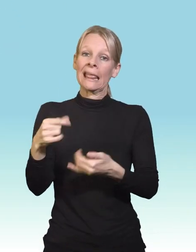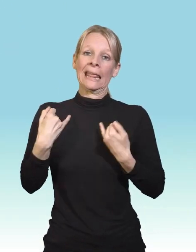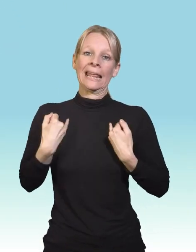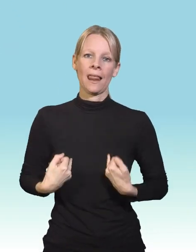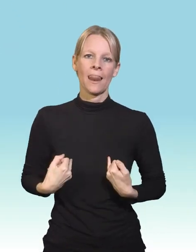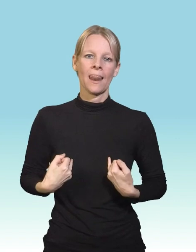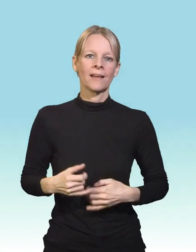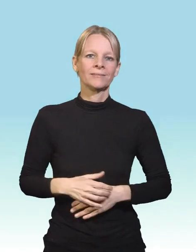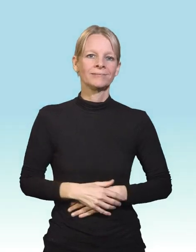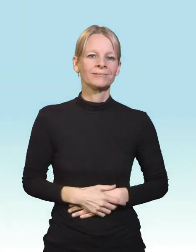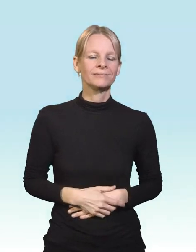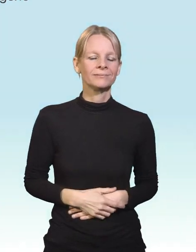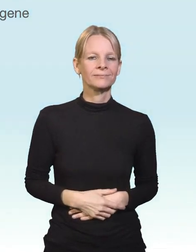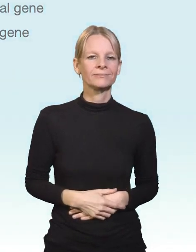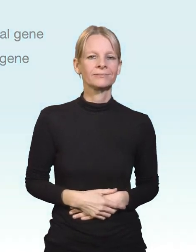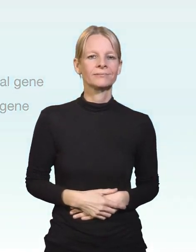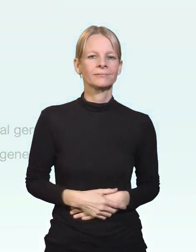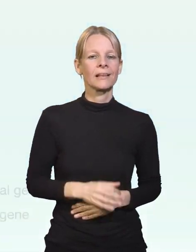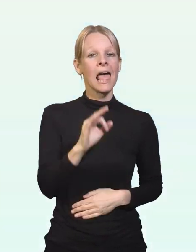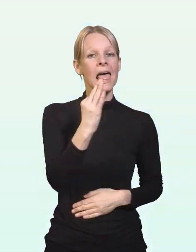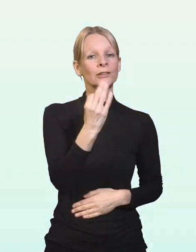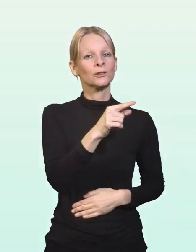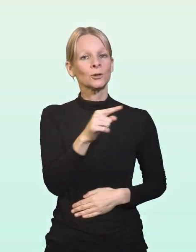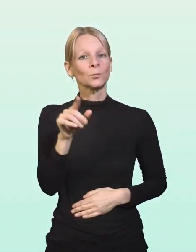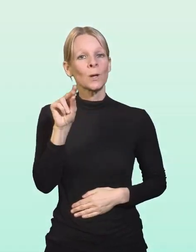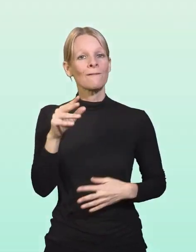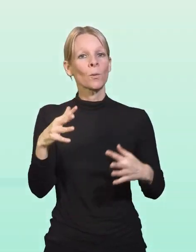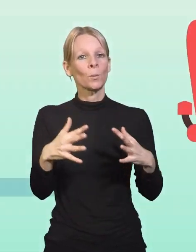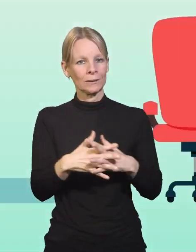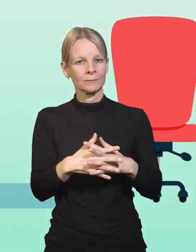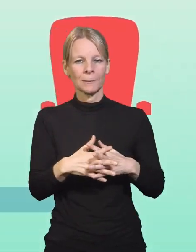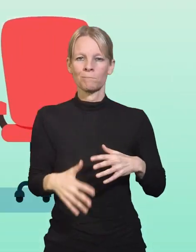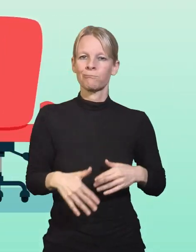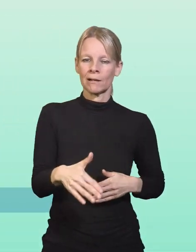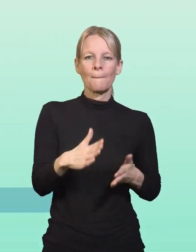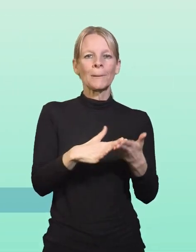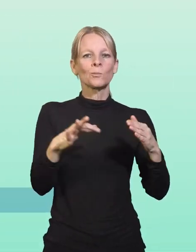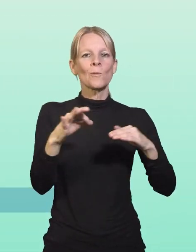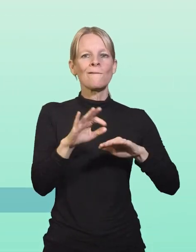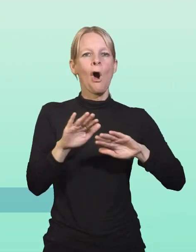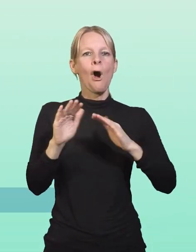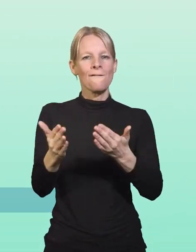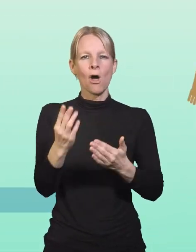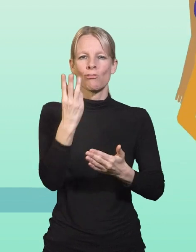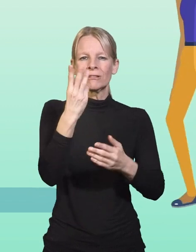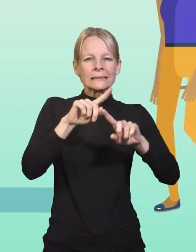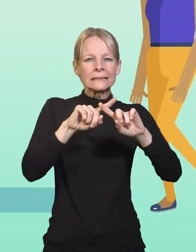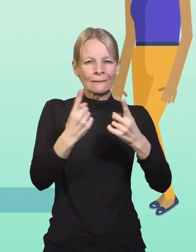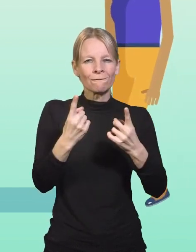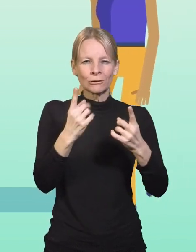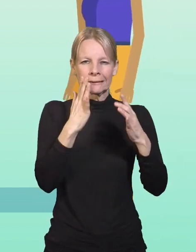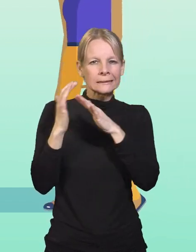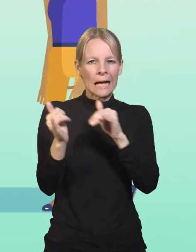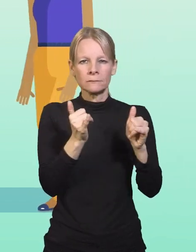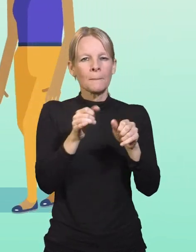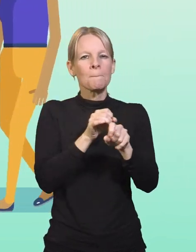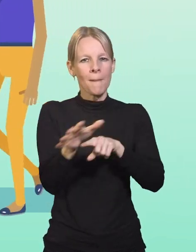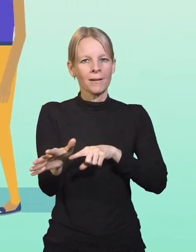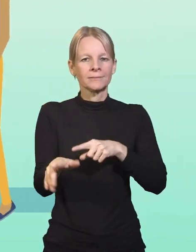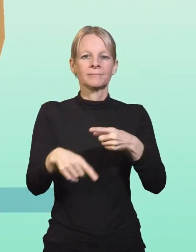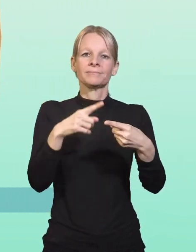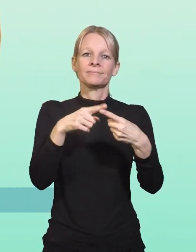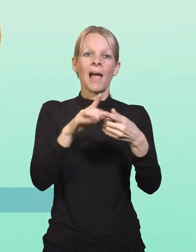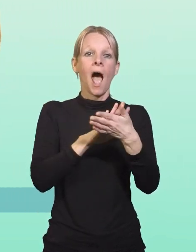that they can pass it on to their baby. Between 8 and 12 weeks of pregnancy, a midwife offers her a blood test for 3